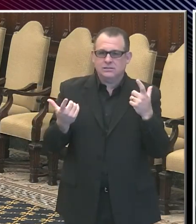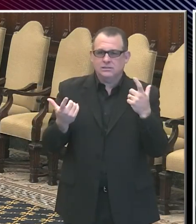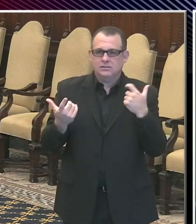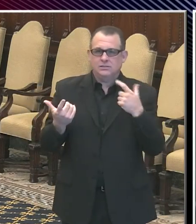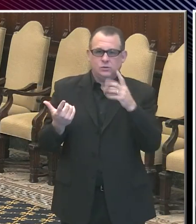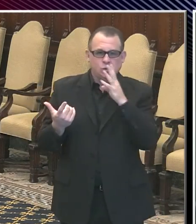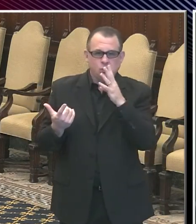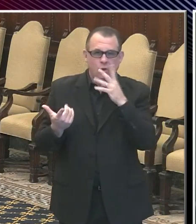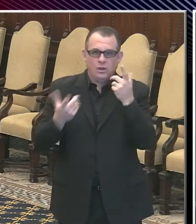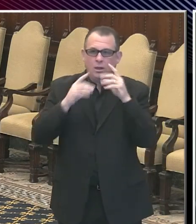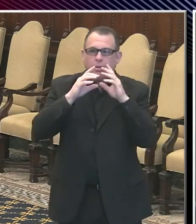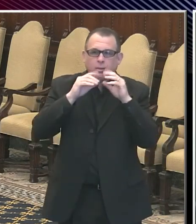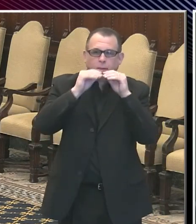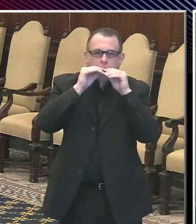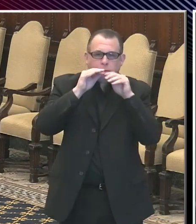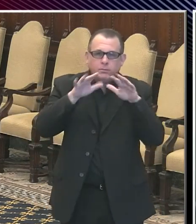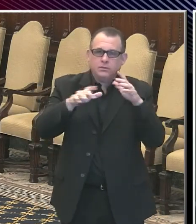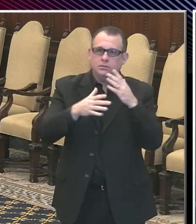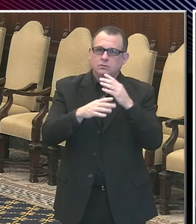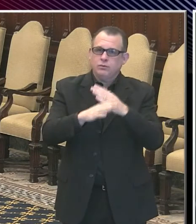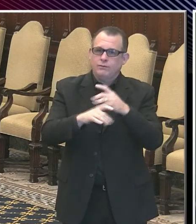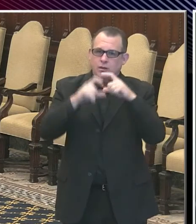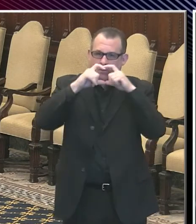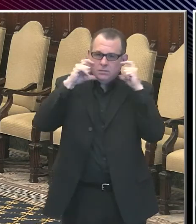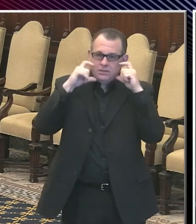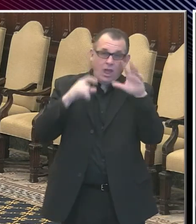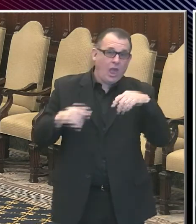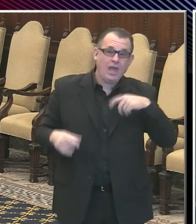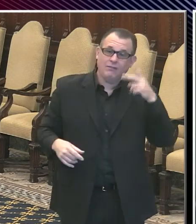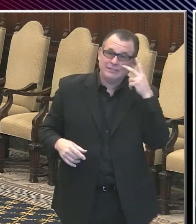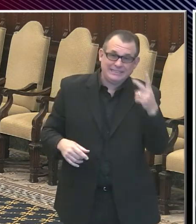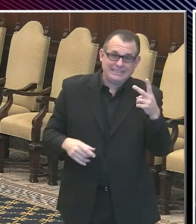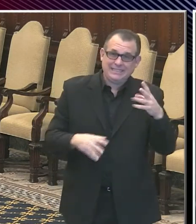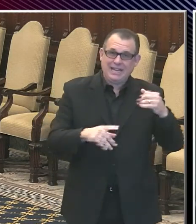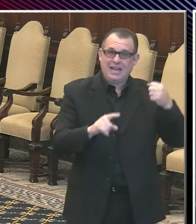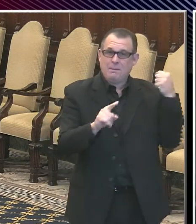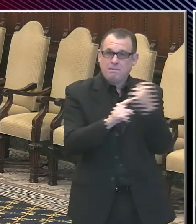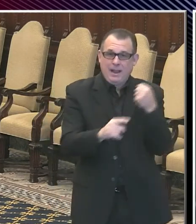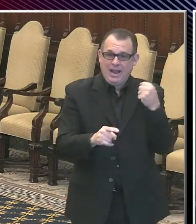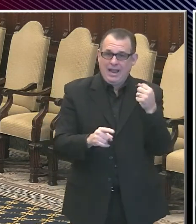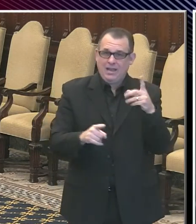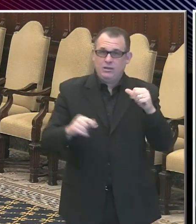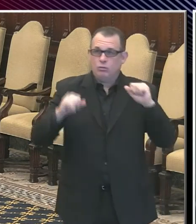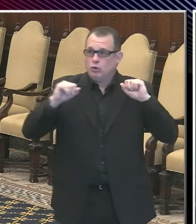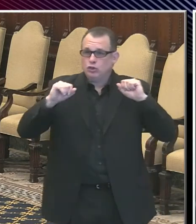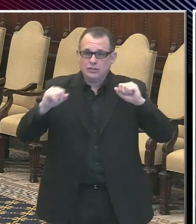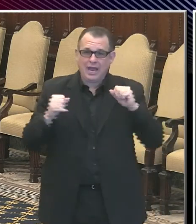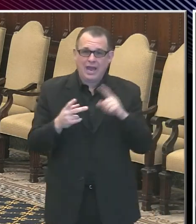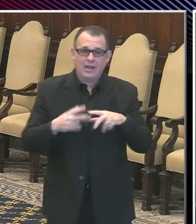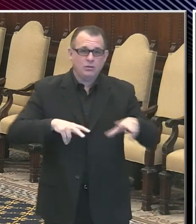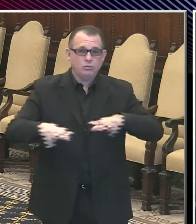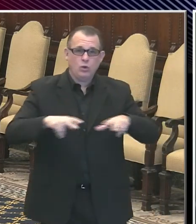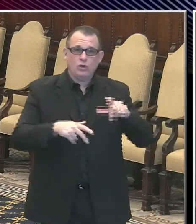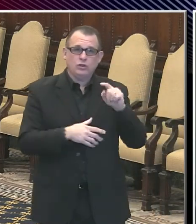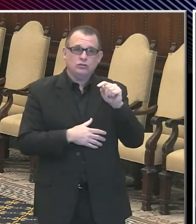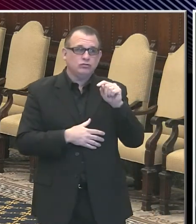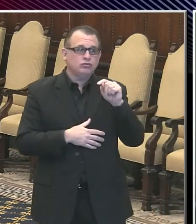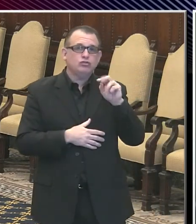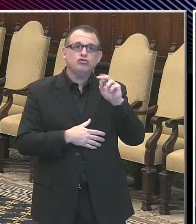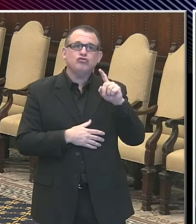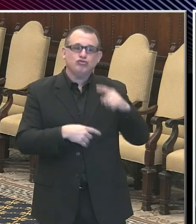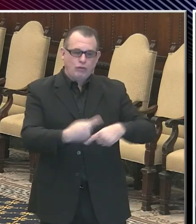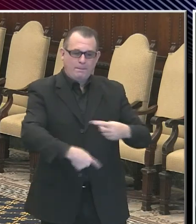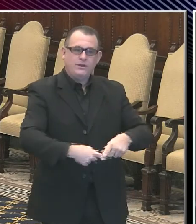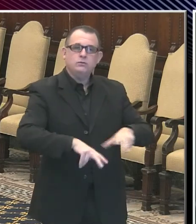those droplets. What I haven't seen is what the effect is of working on a treadmill does in terms of your droplet production. I